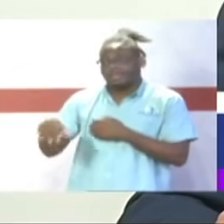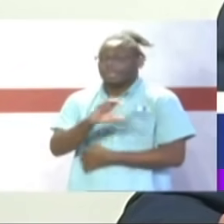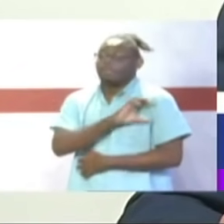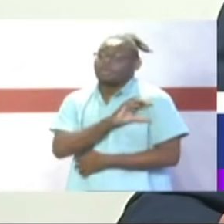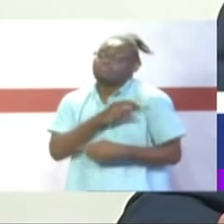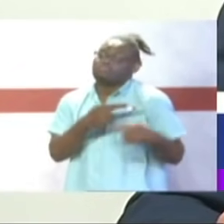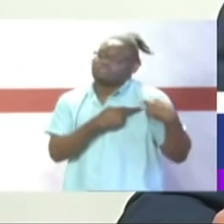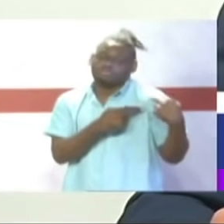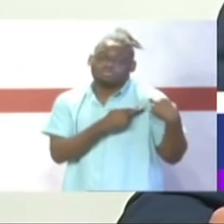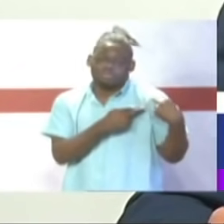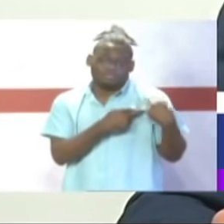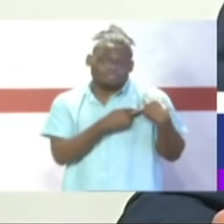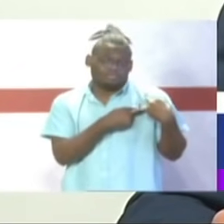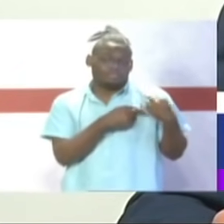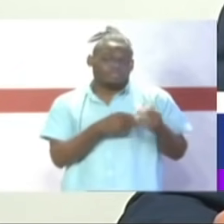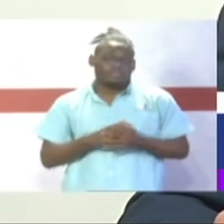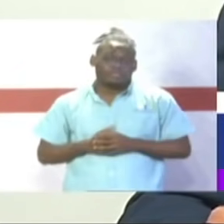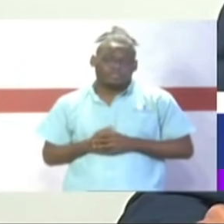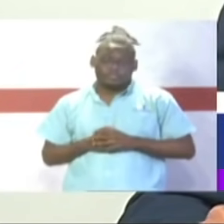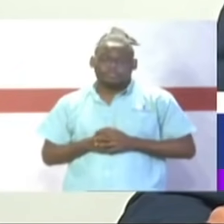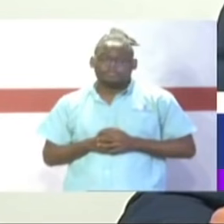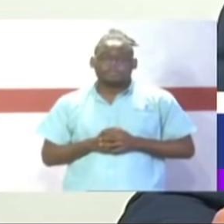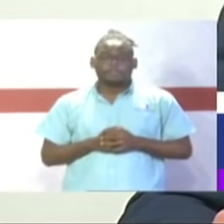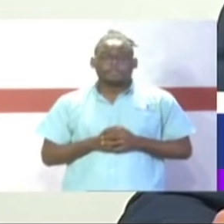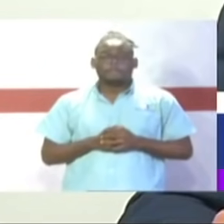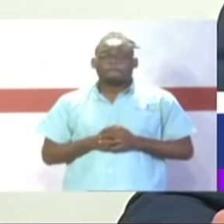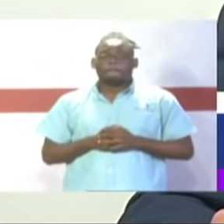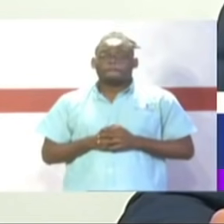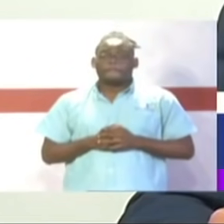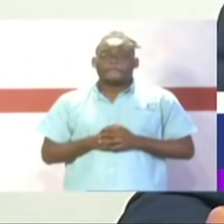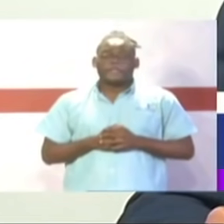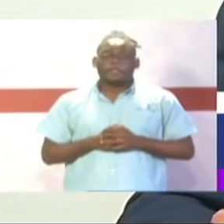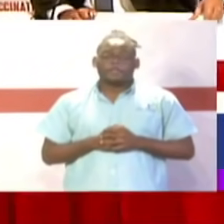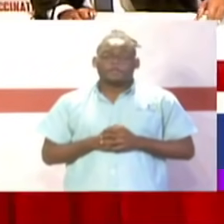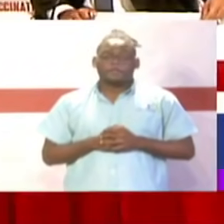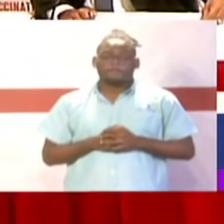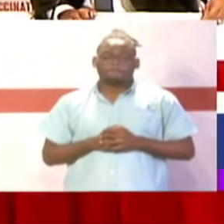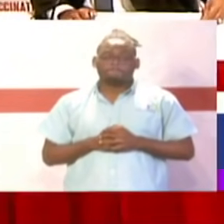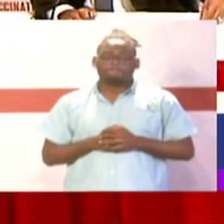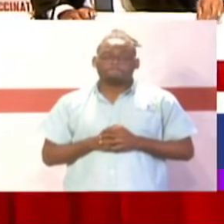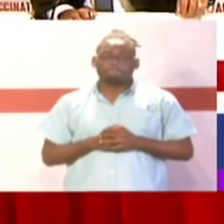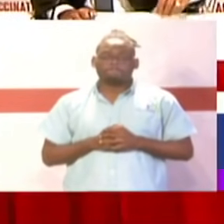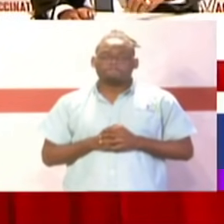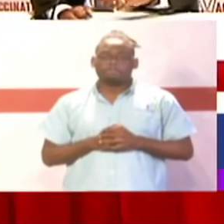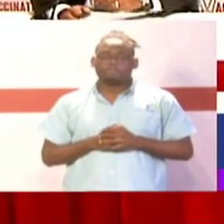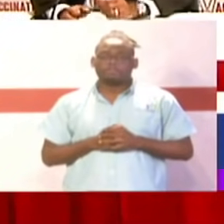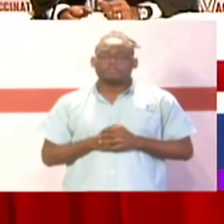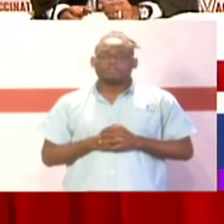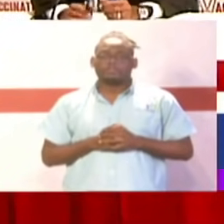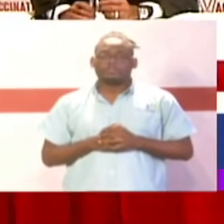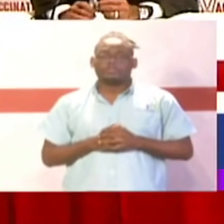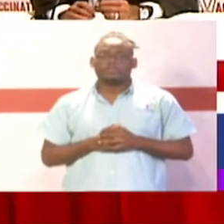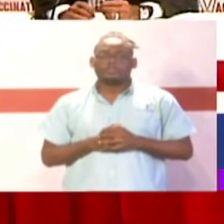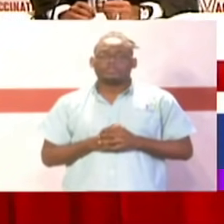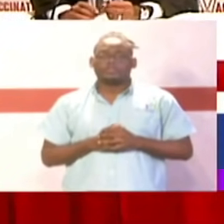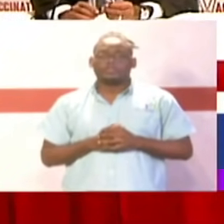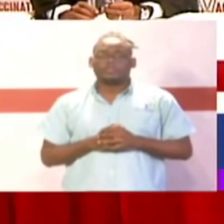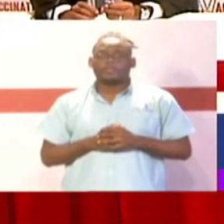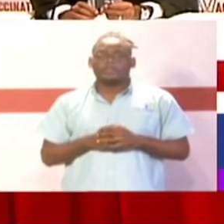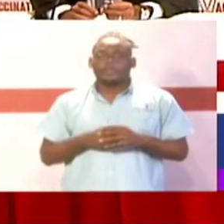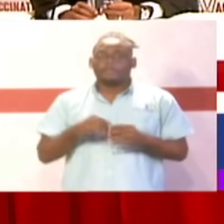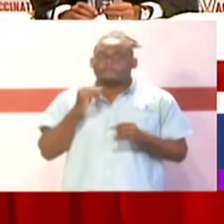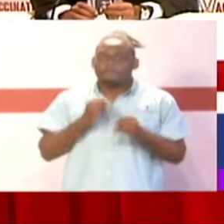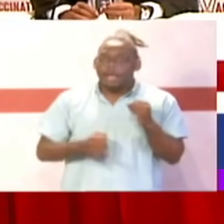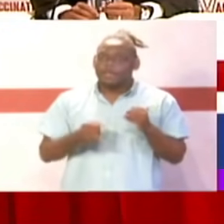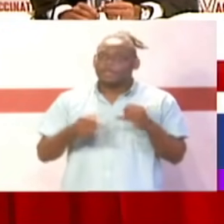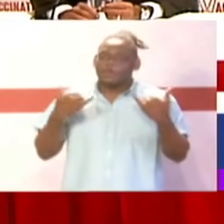law enforcement as managed by the TTPS. Thank you very much. Thank you very much. Okay, a final brief question from